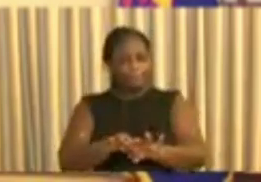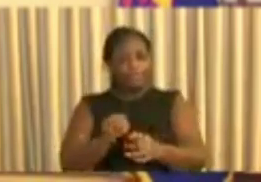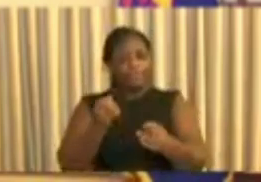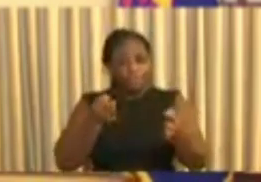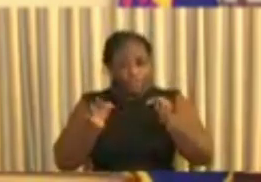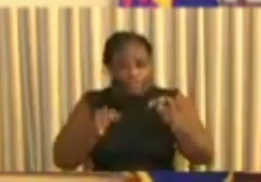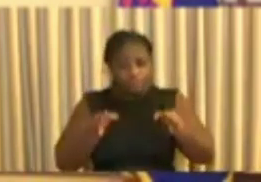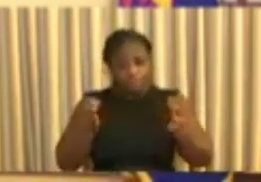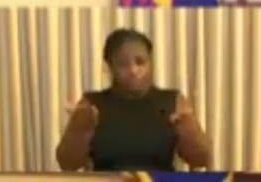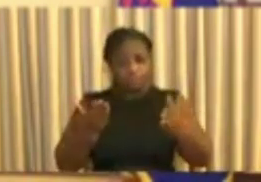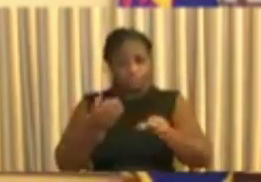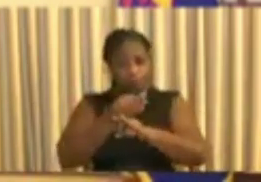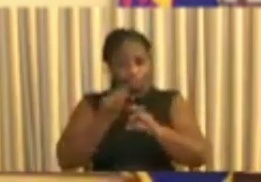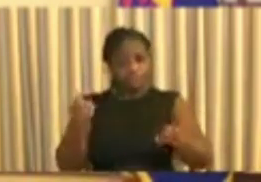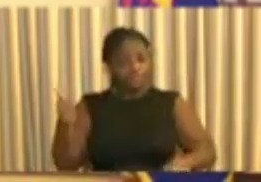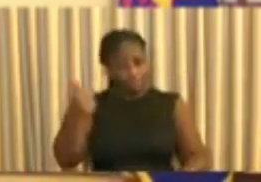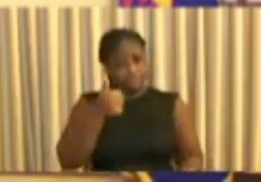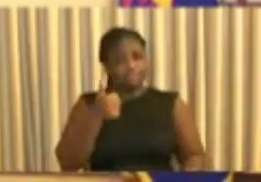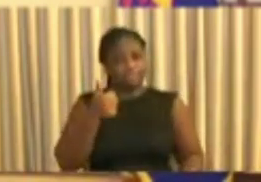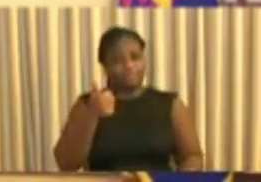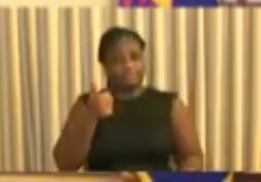permanently of this pestilence.